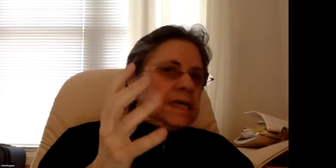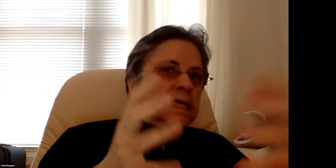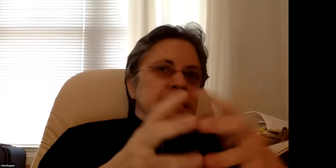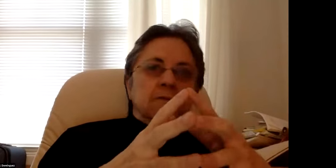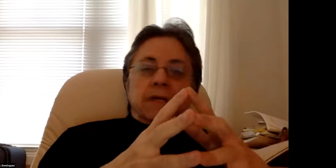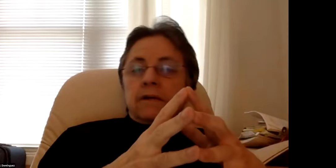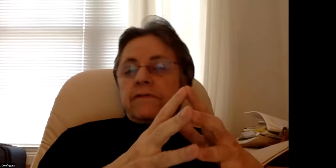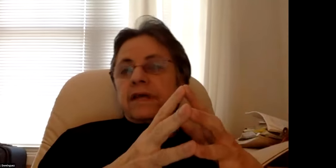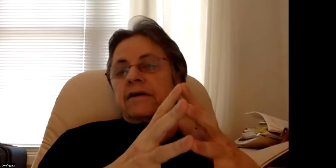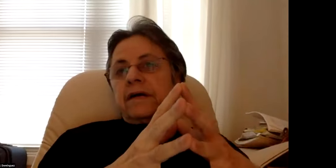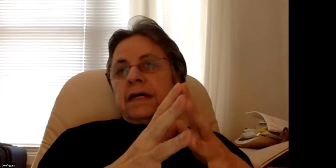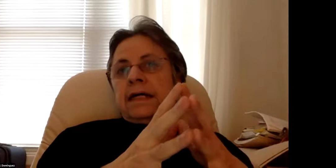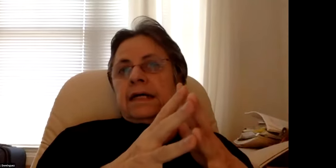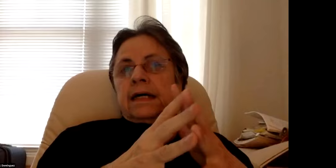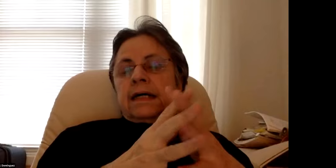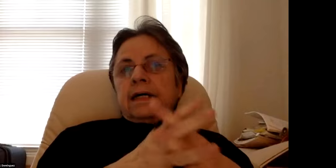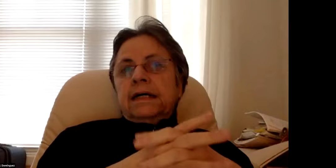somebody says, oh, you know,